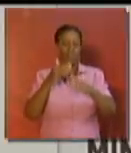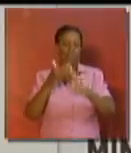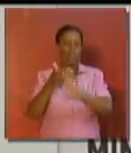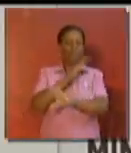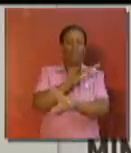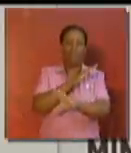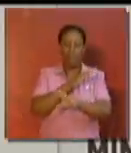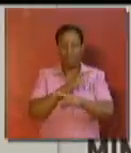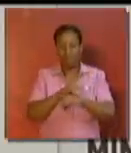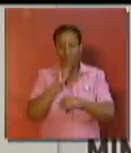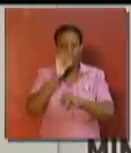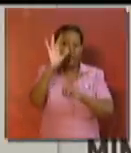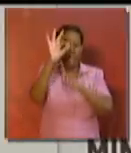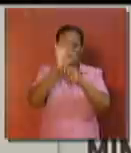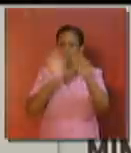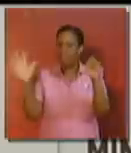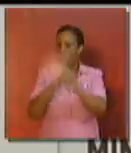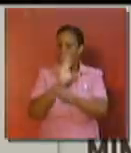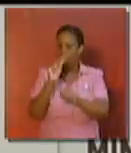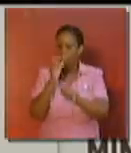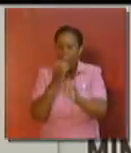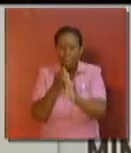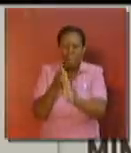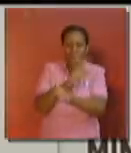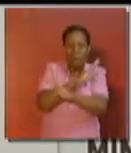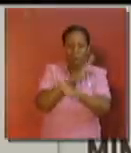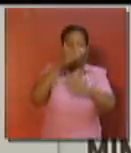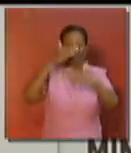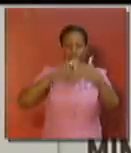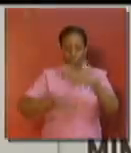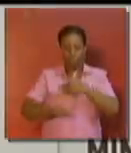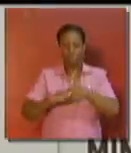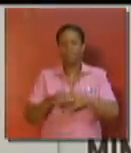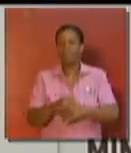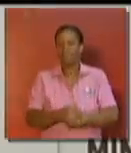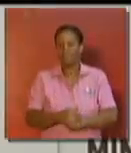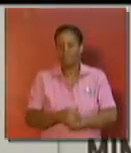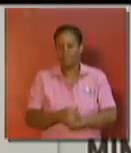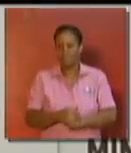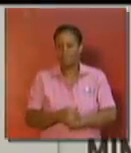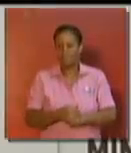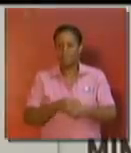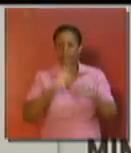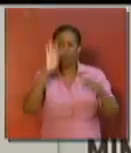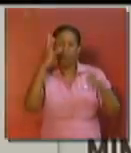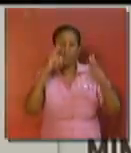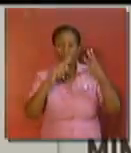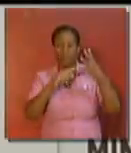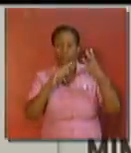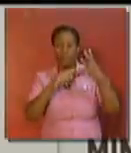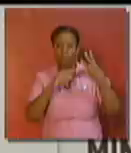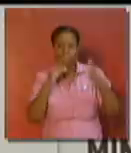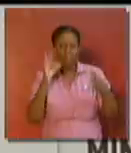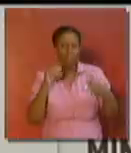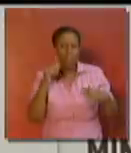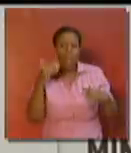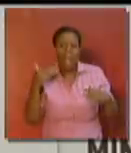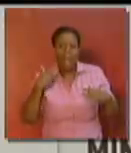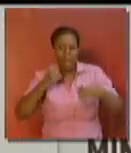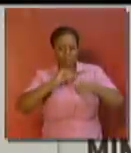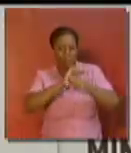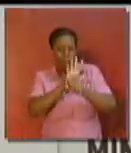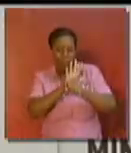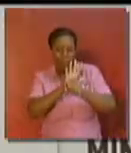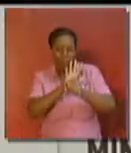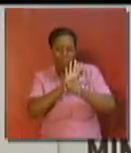question: if I have COVID-19, where can I deliver my baby? At this point in time,